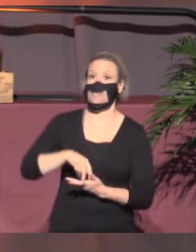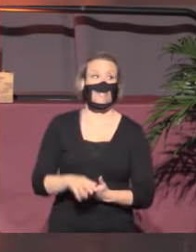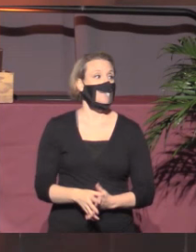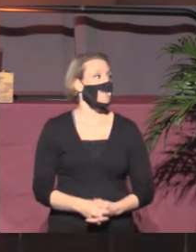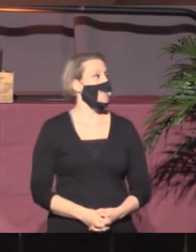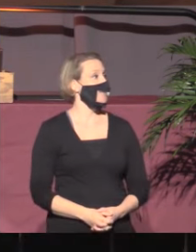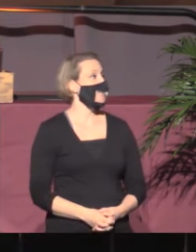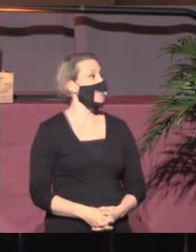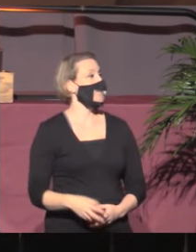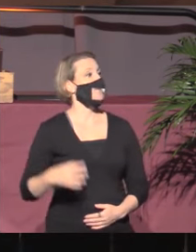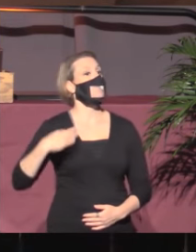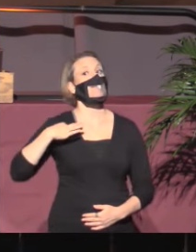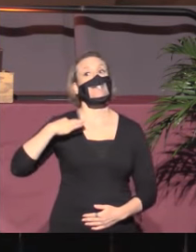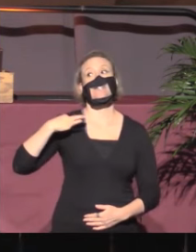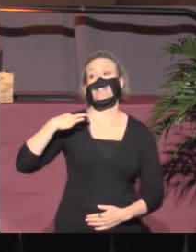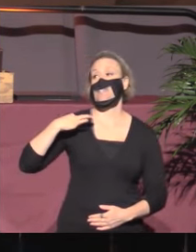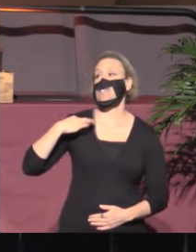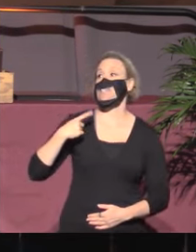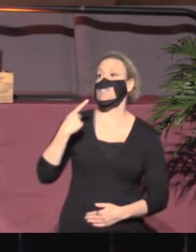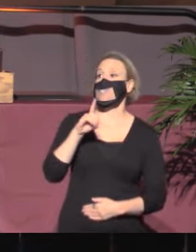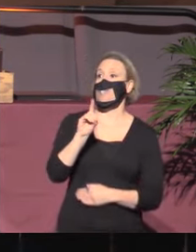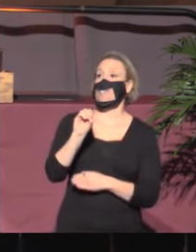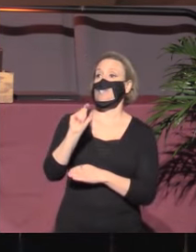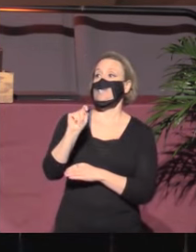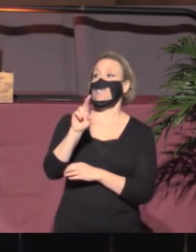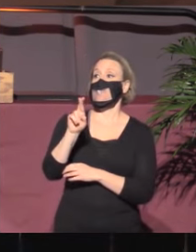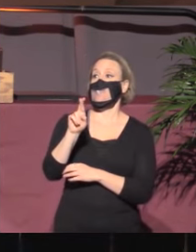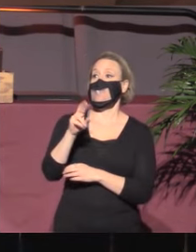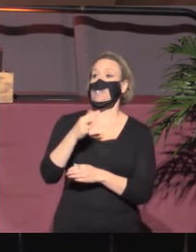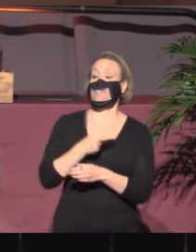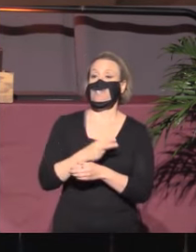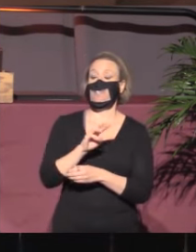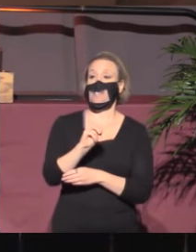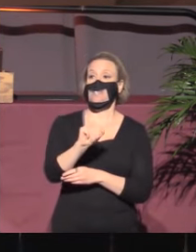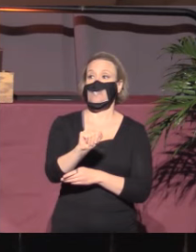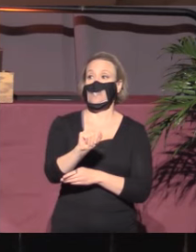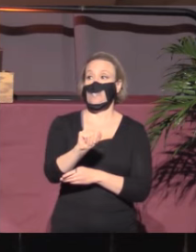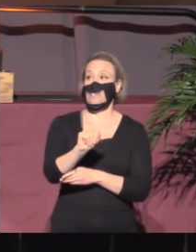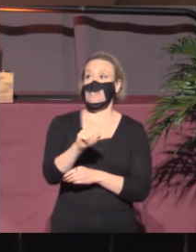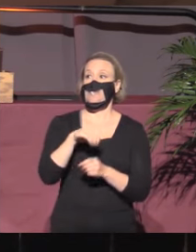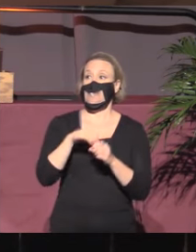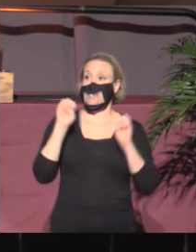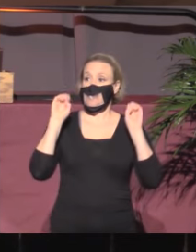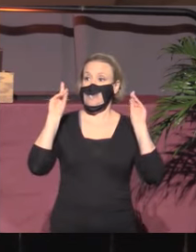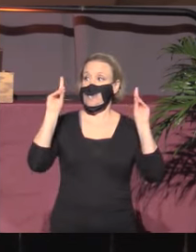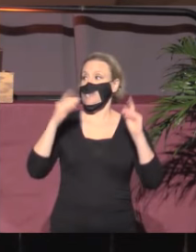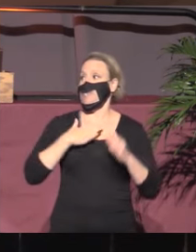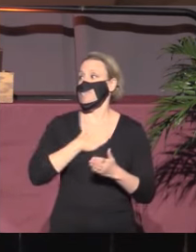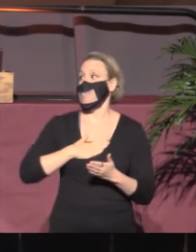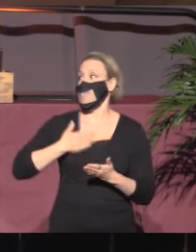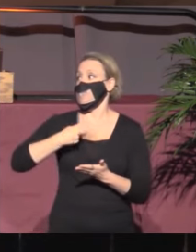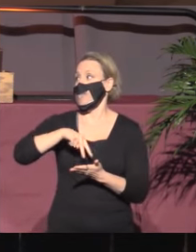Will the candidates for the degree of Doctor and the candidates for the Master of Arts from the School of Education please rise?